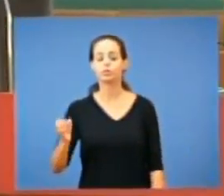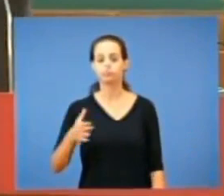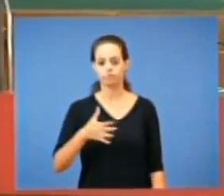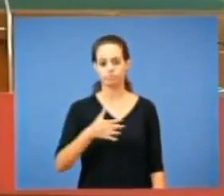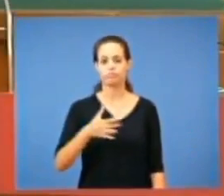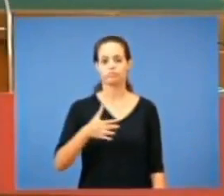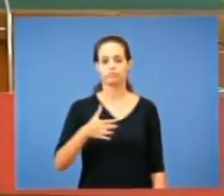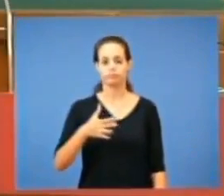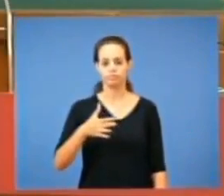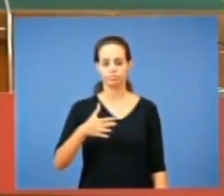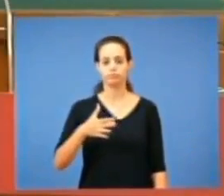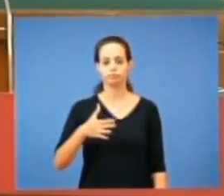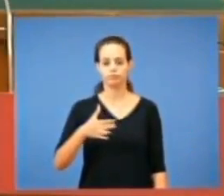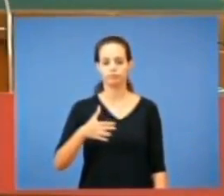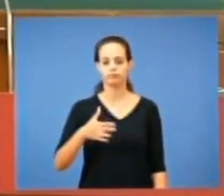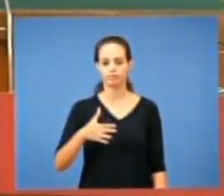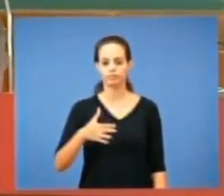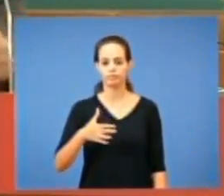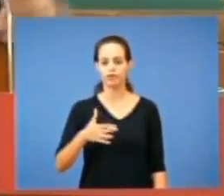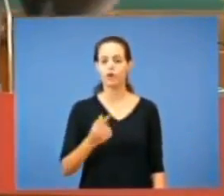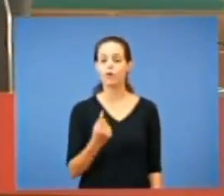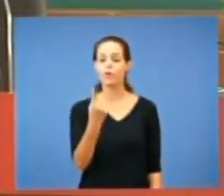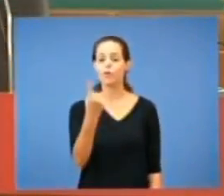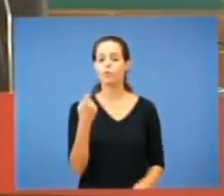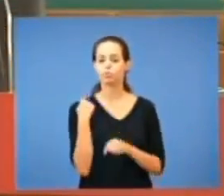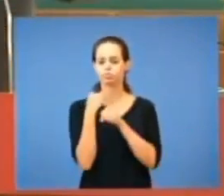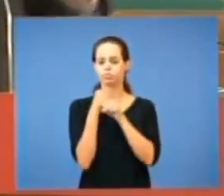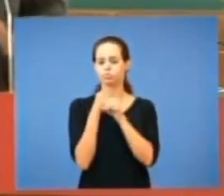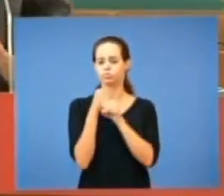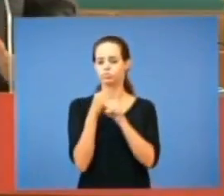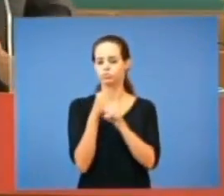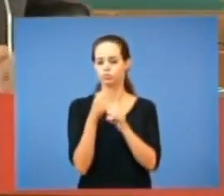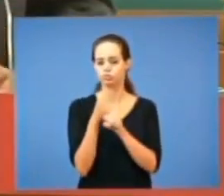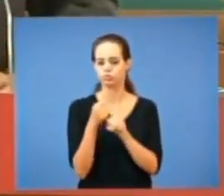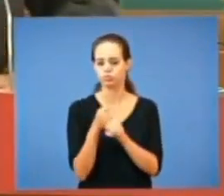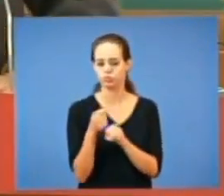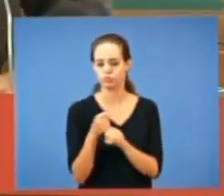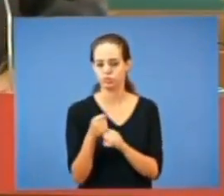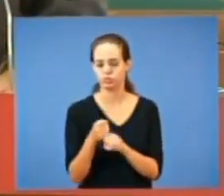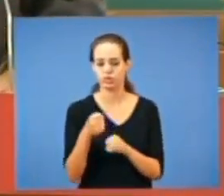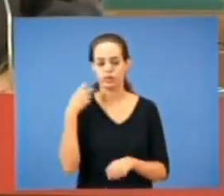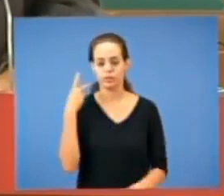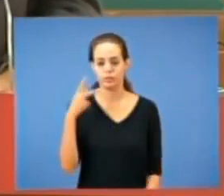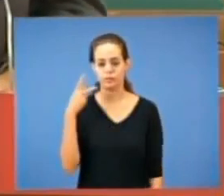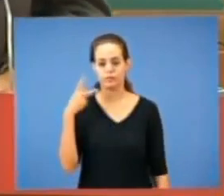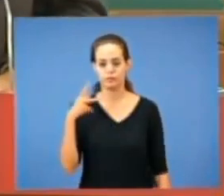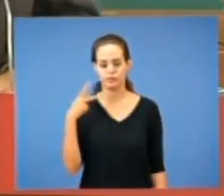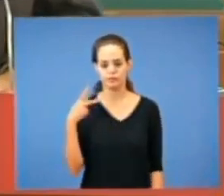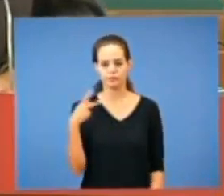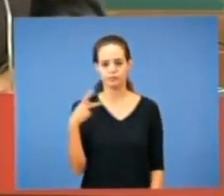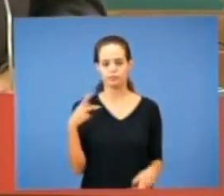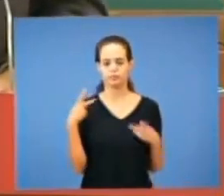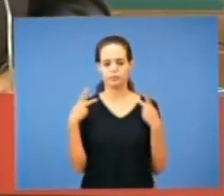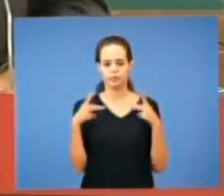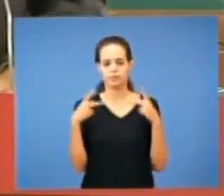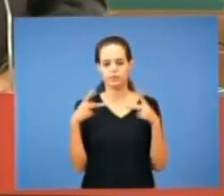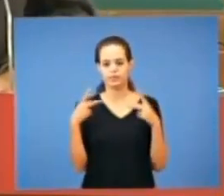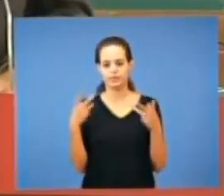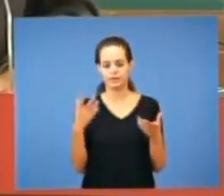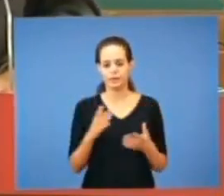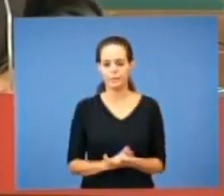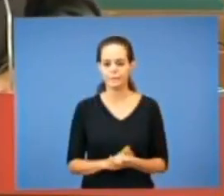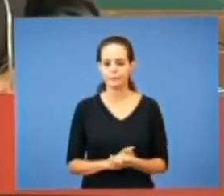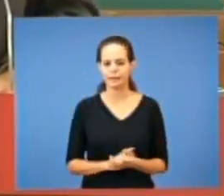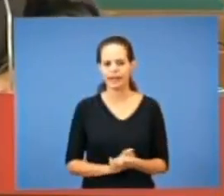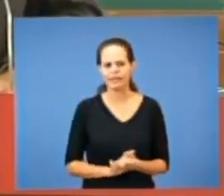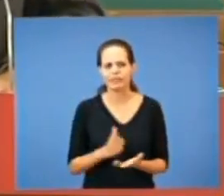that? You need a year only to preach about all those things. So at night, you're going to come up with some other things.